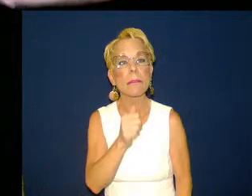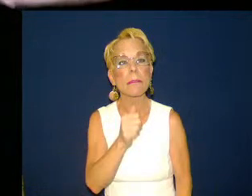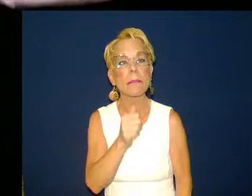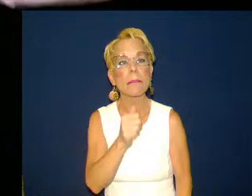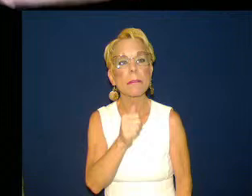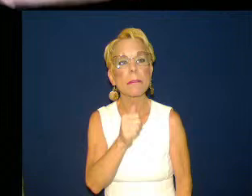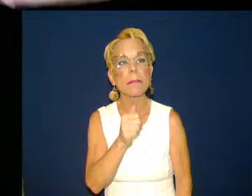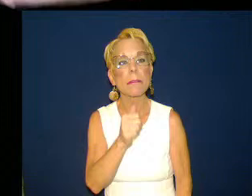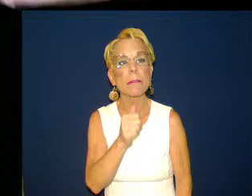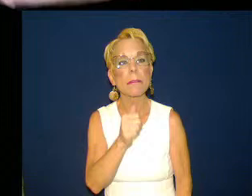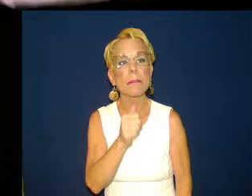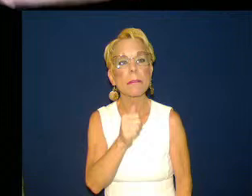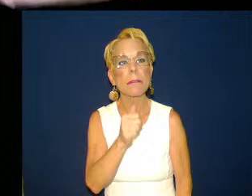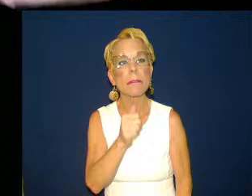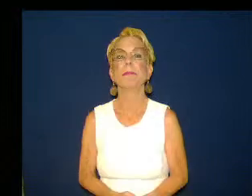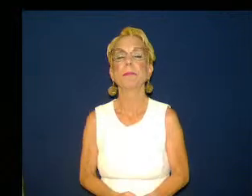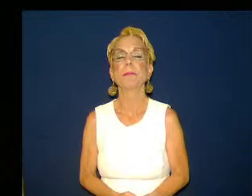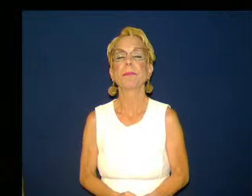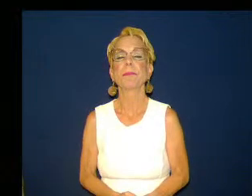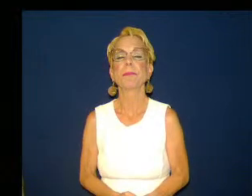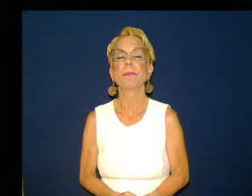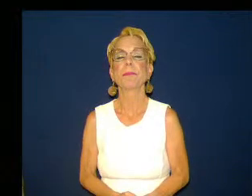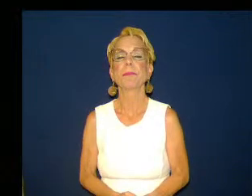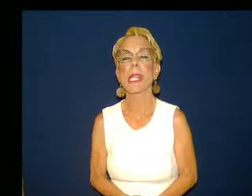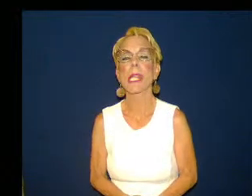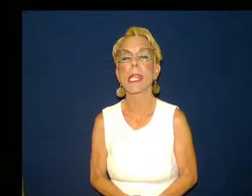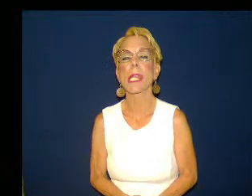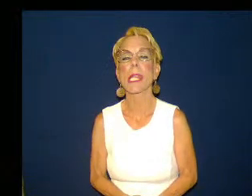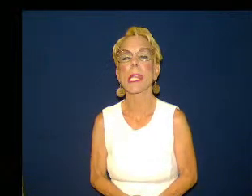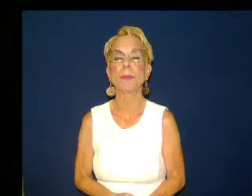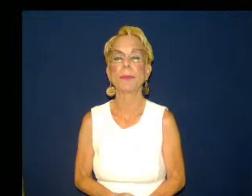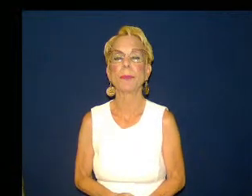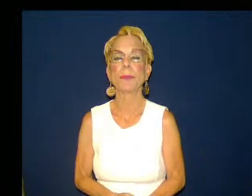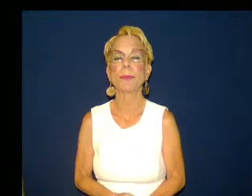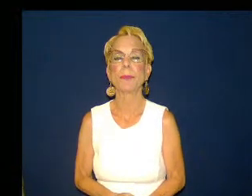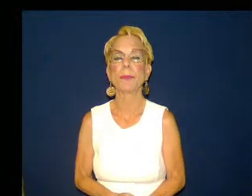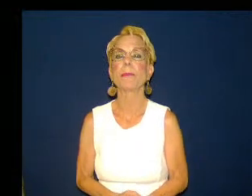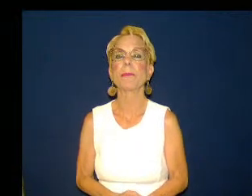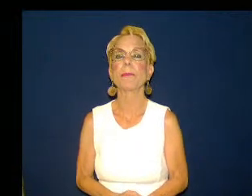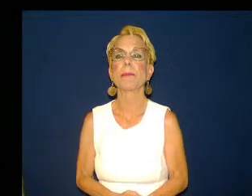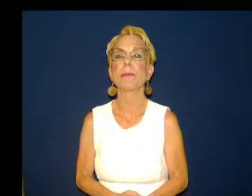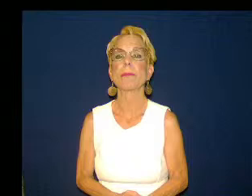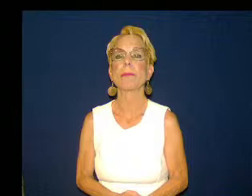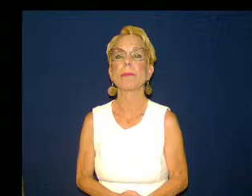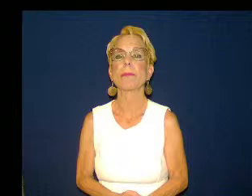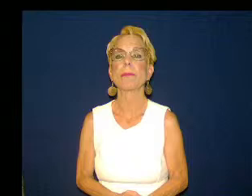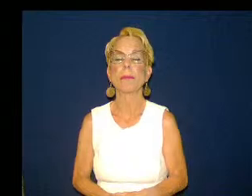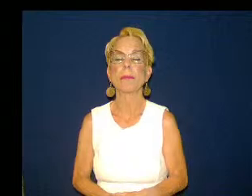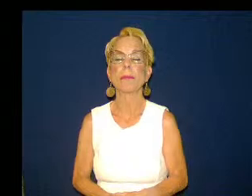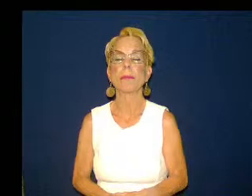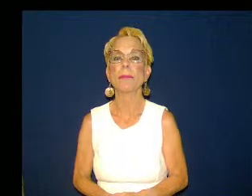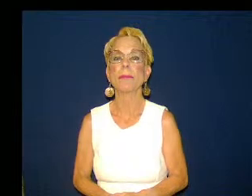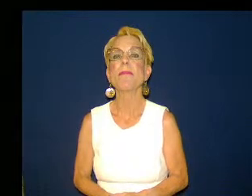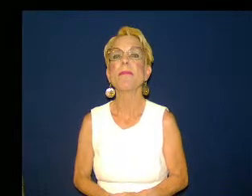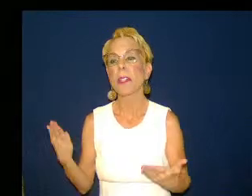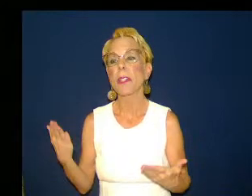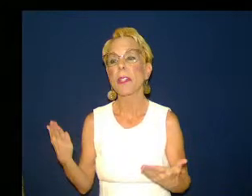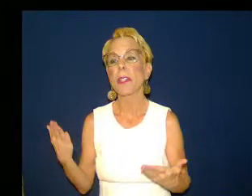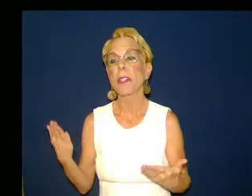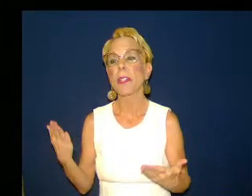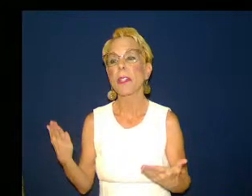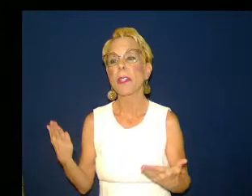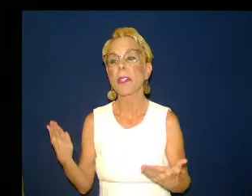faithful to God, and part of what you suffered is the reason why you're standing here today. You've overcome. It's like